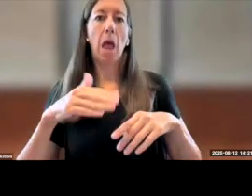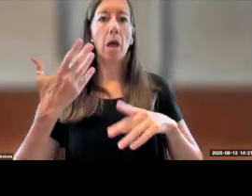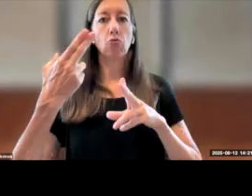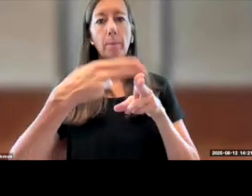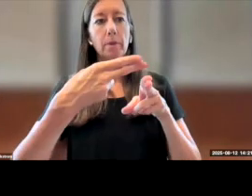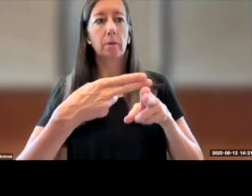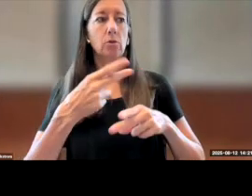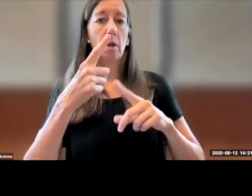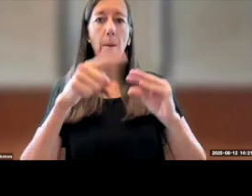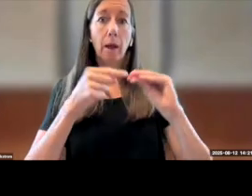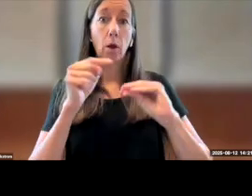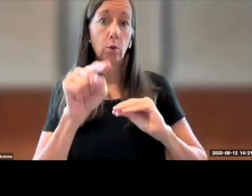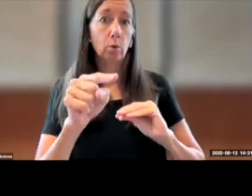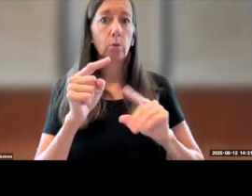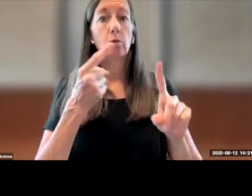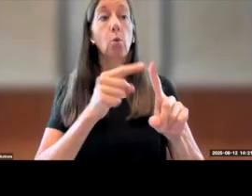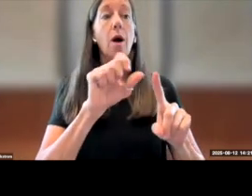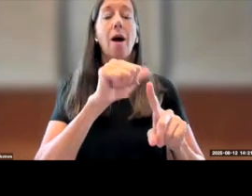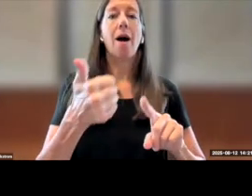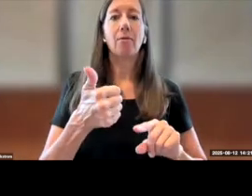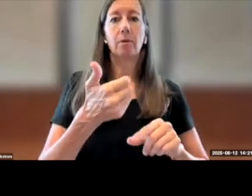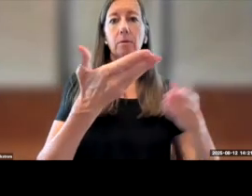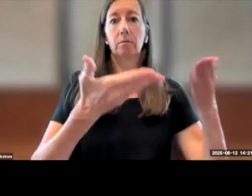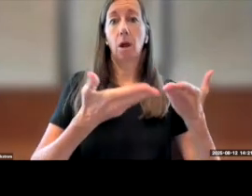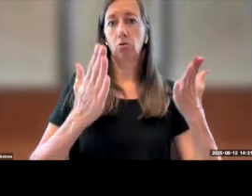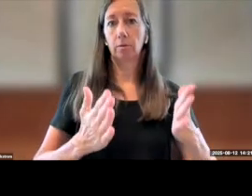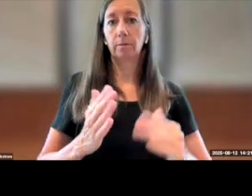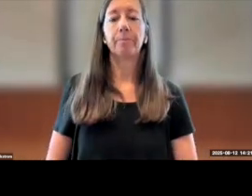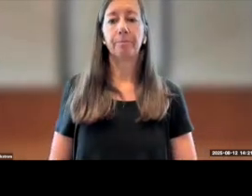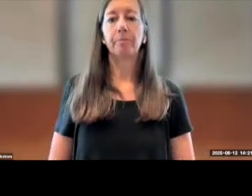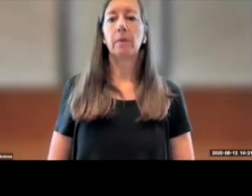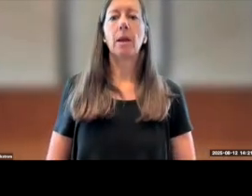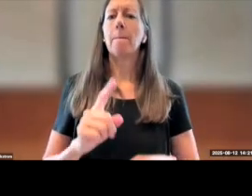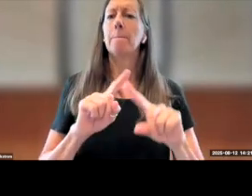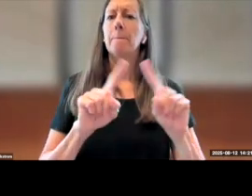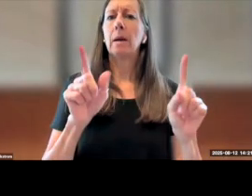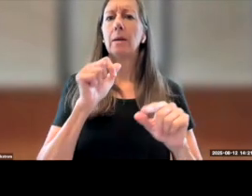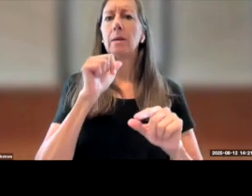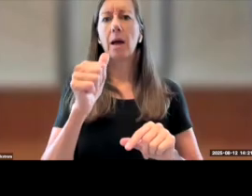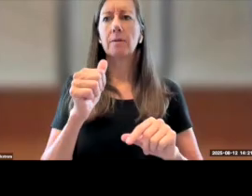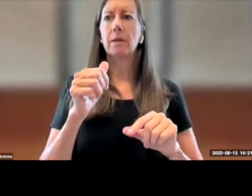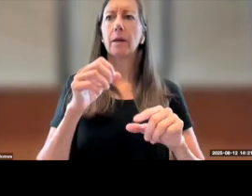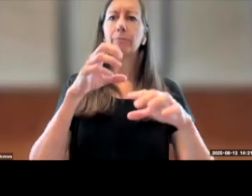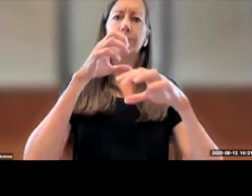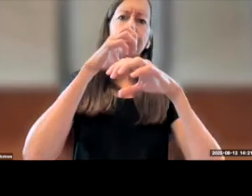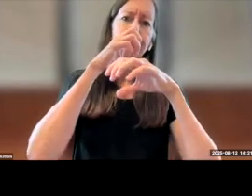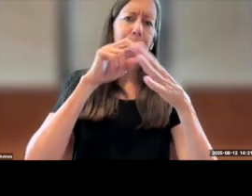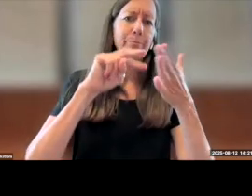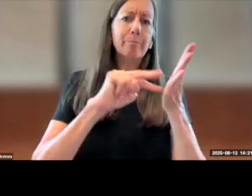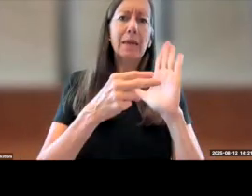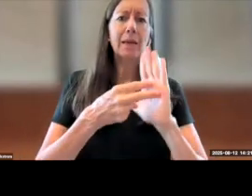And it doesn't put a muzzle on you in that you can speak about what's factual about